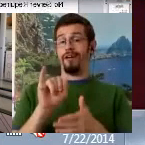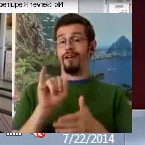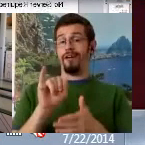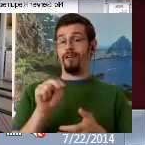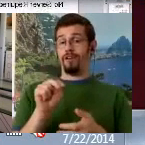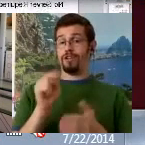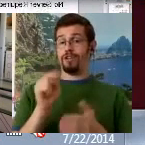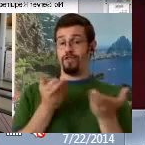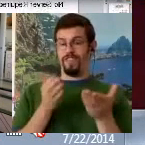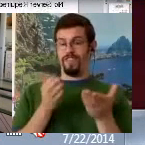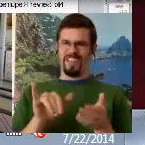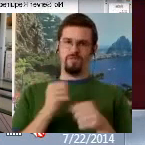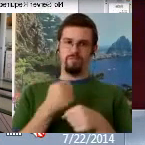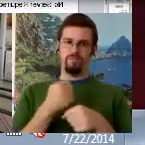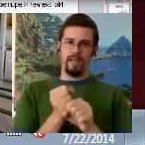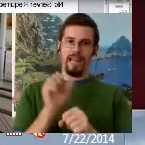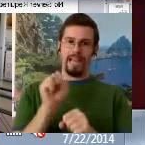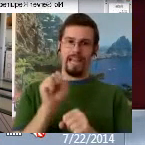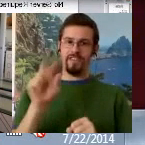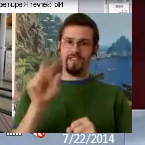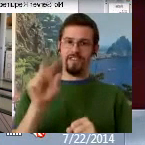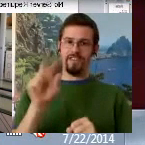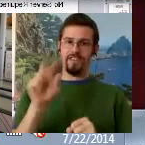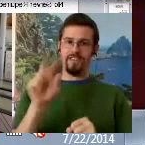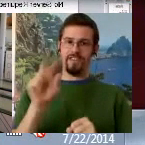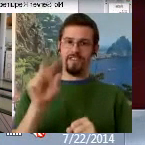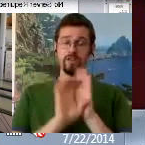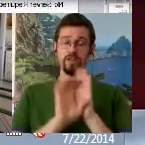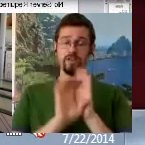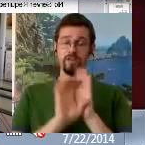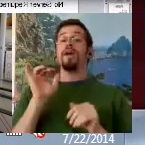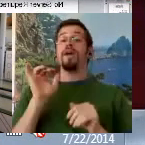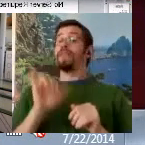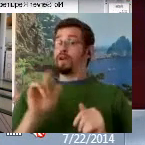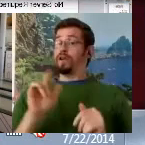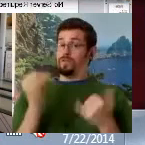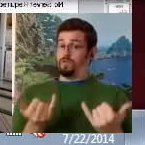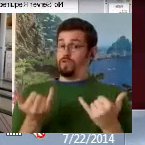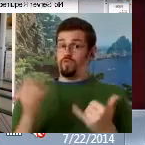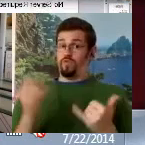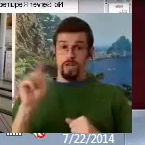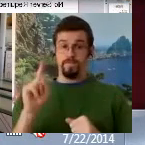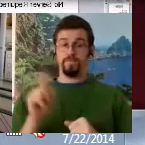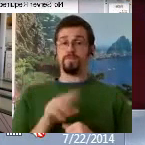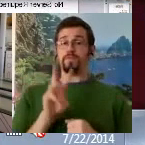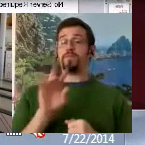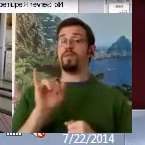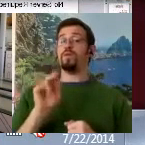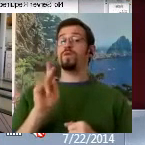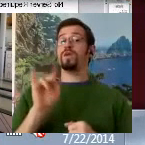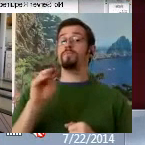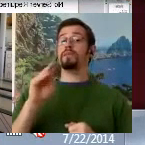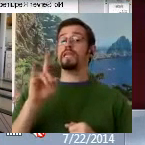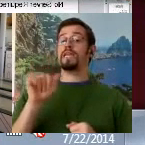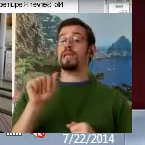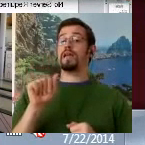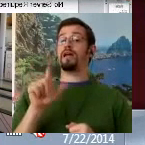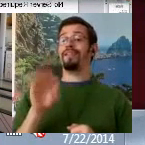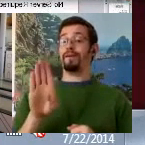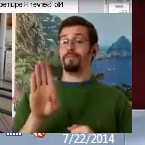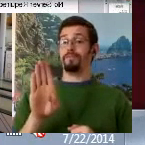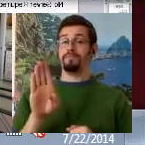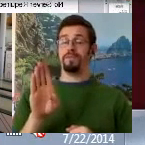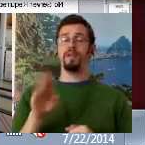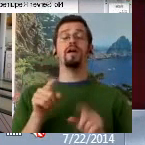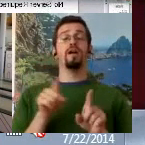images. The current one that we're using is running on the Wikimedia Labs, and again, that also